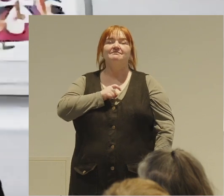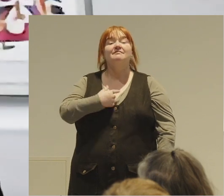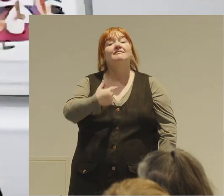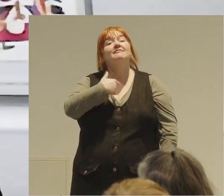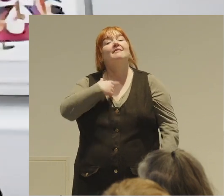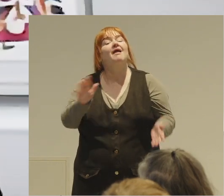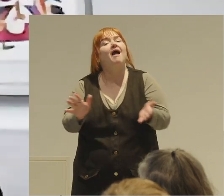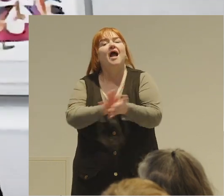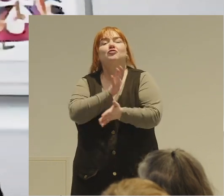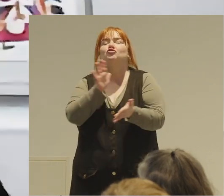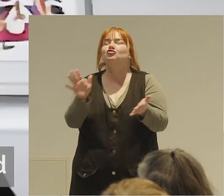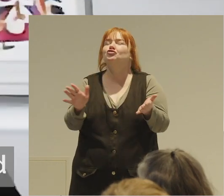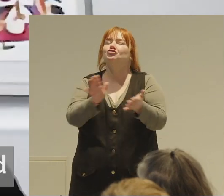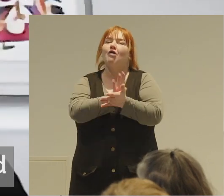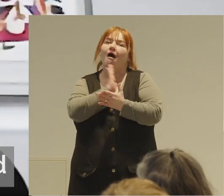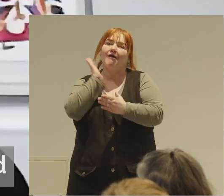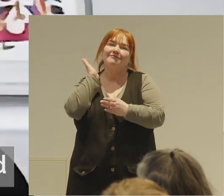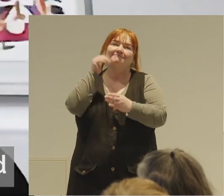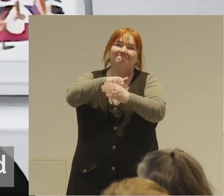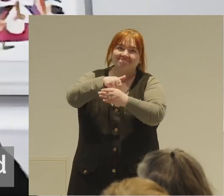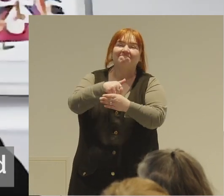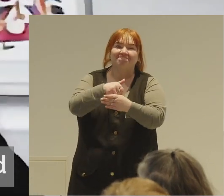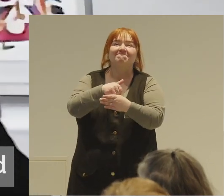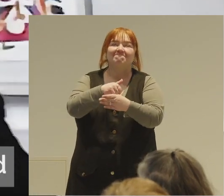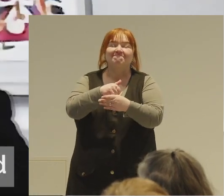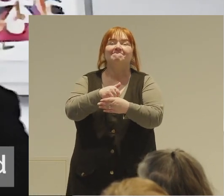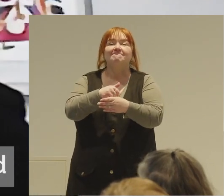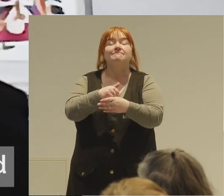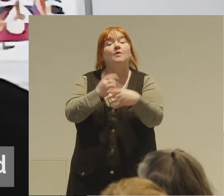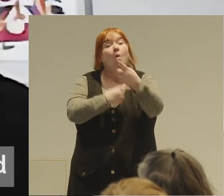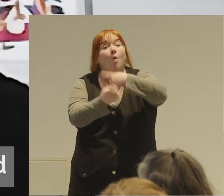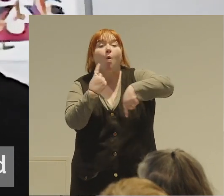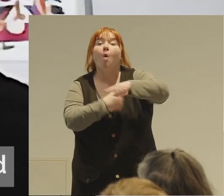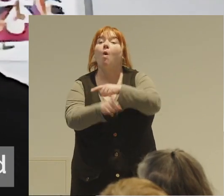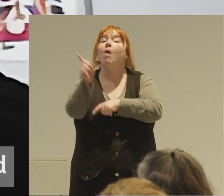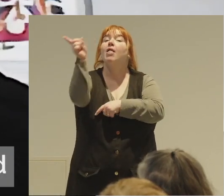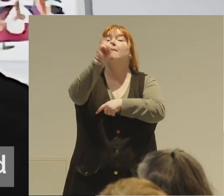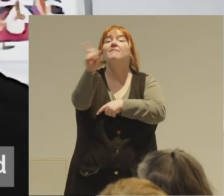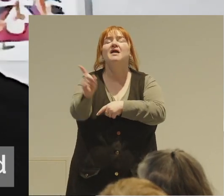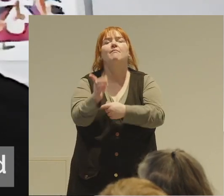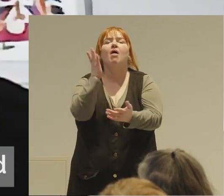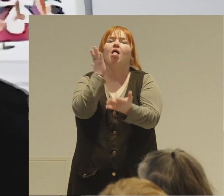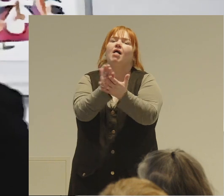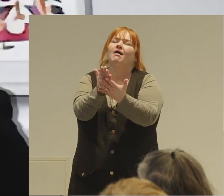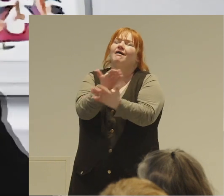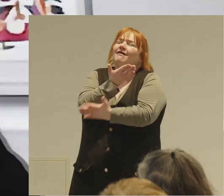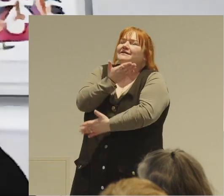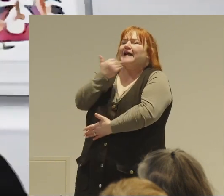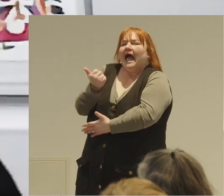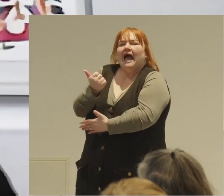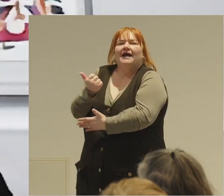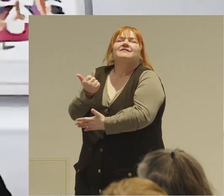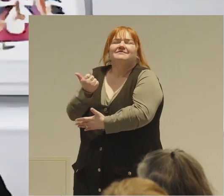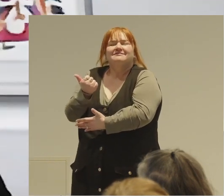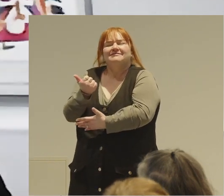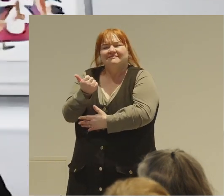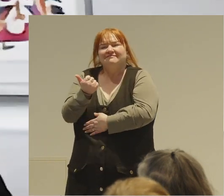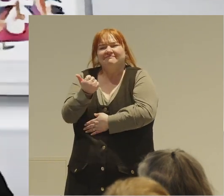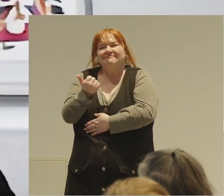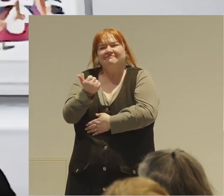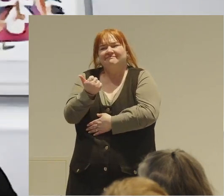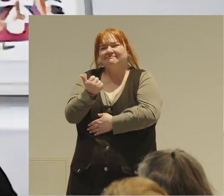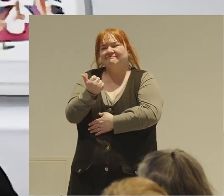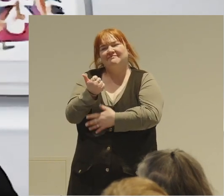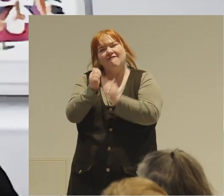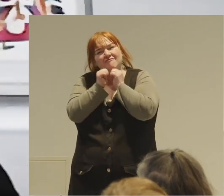enjoyed it, and all the people were so kind and